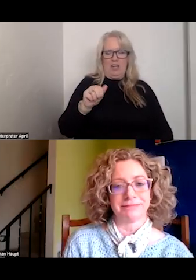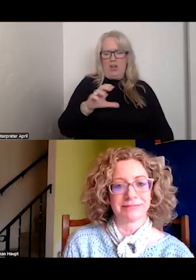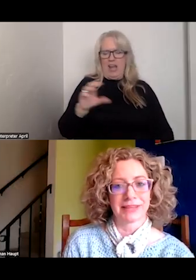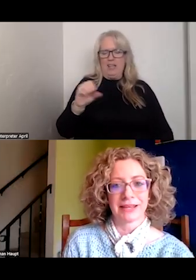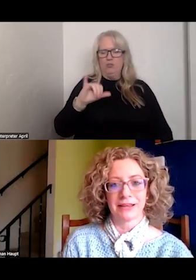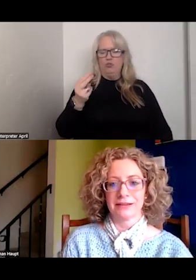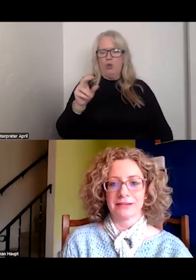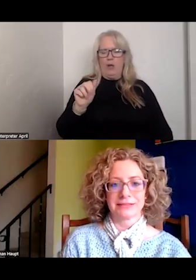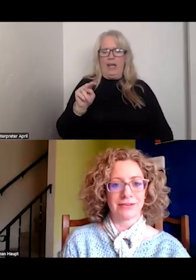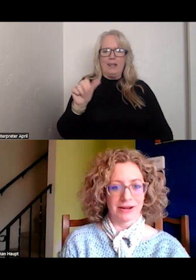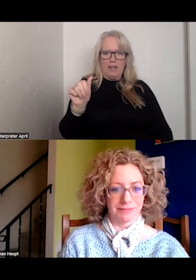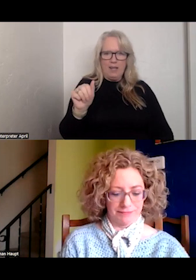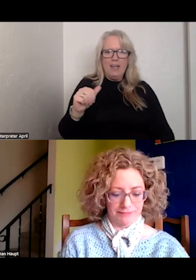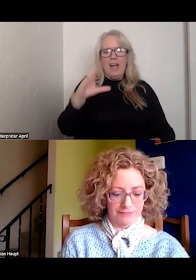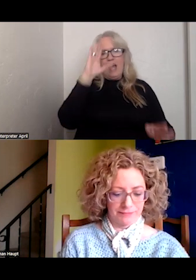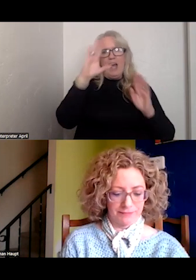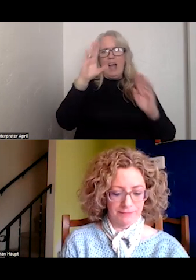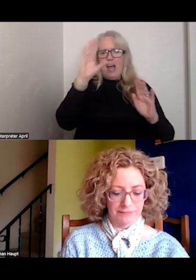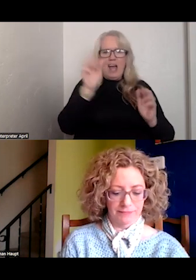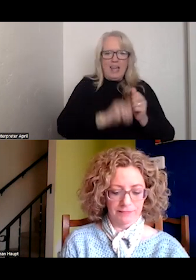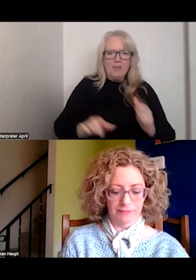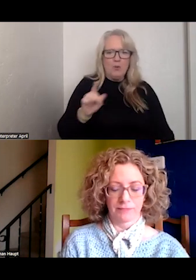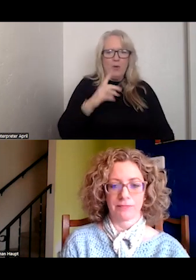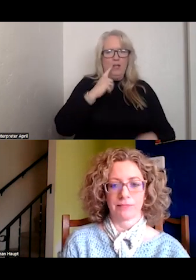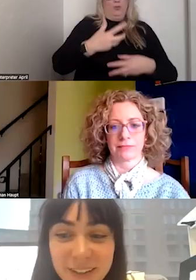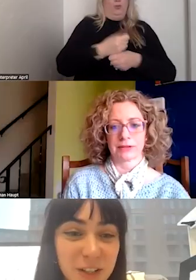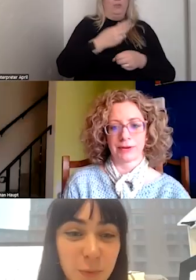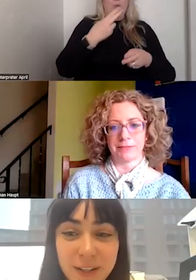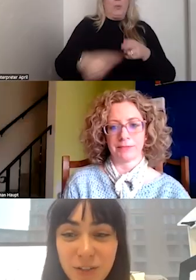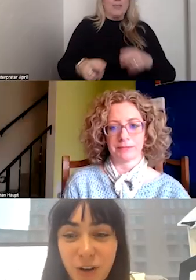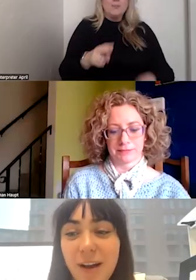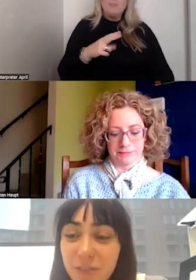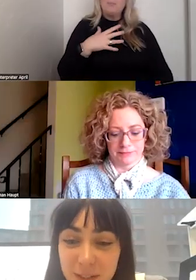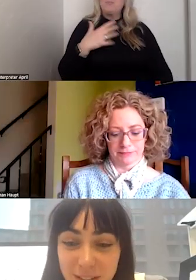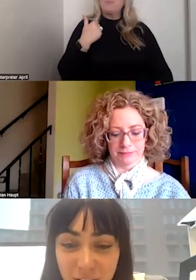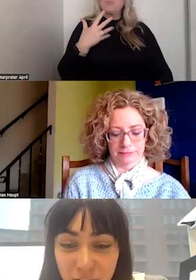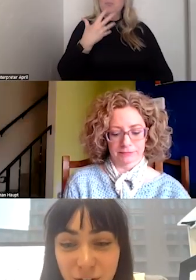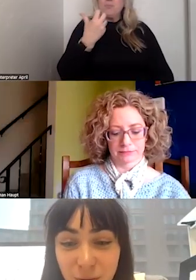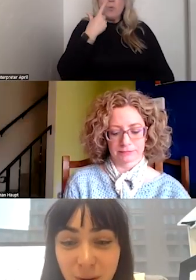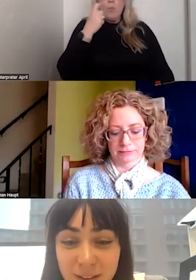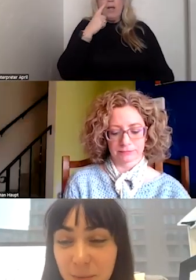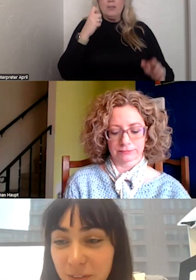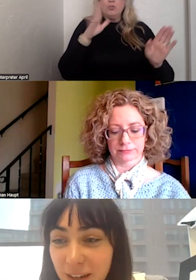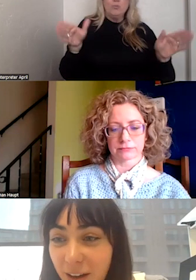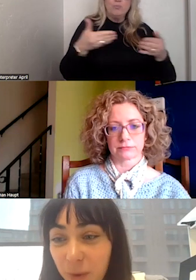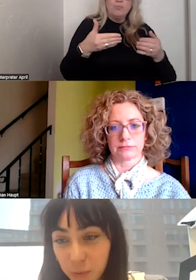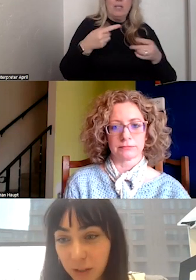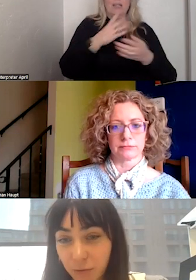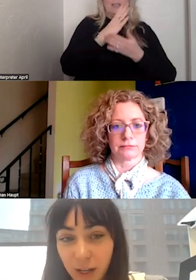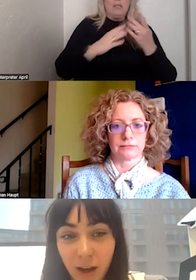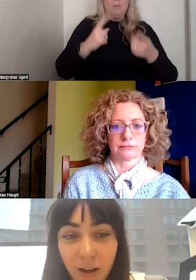Rosen. Hi, everyone. We'll keep it very quick. Just wanted to draw everyone's attention to some of